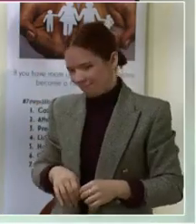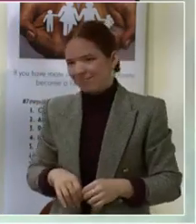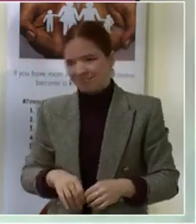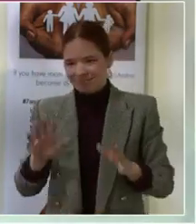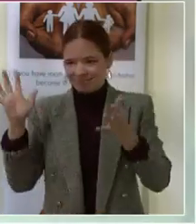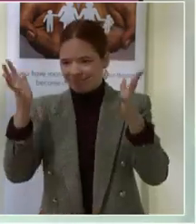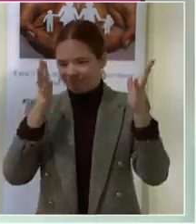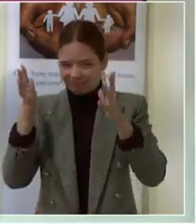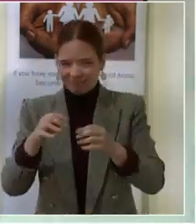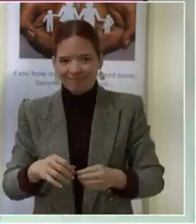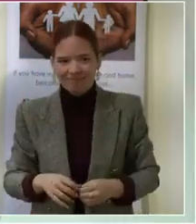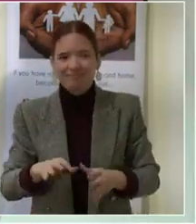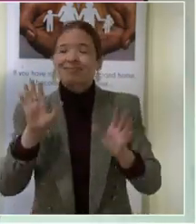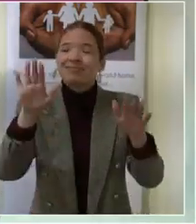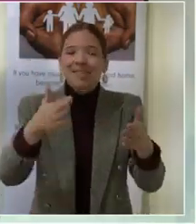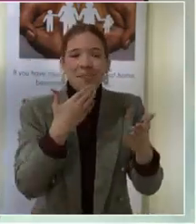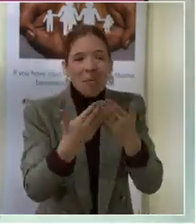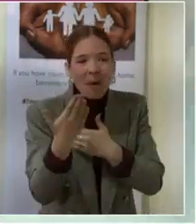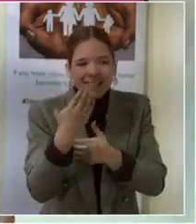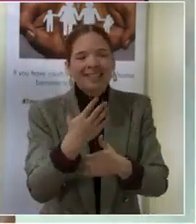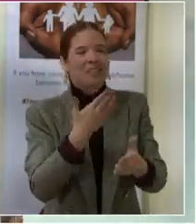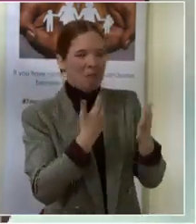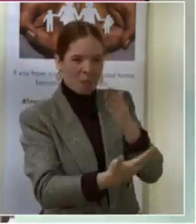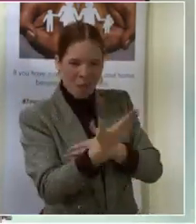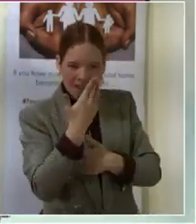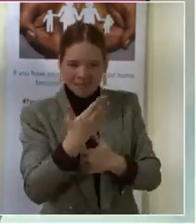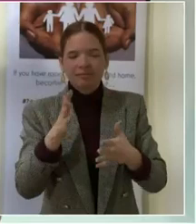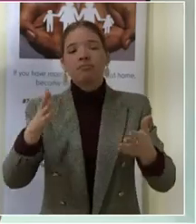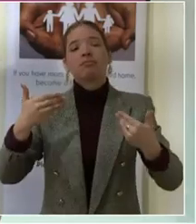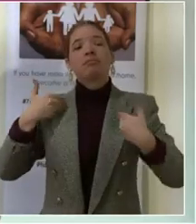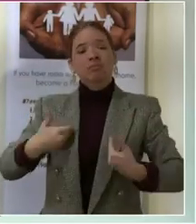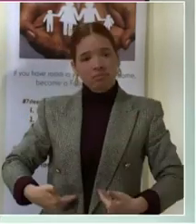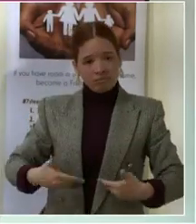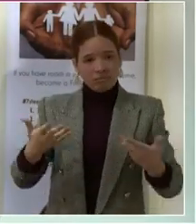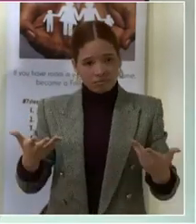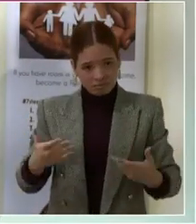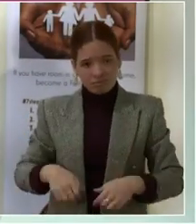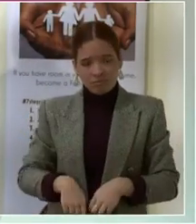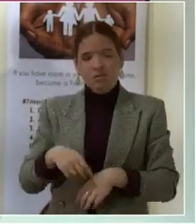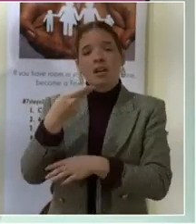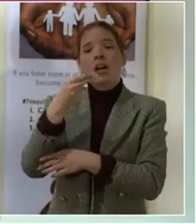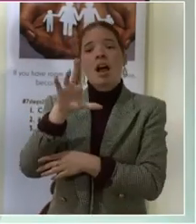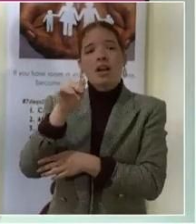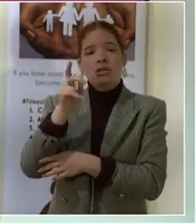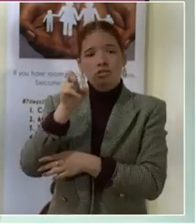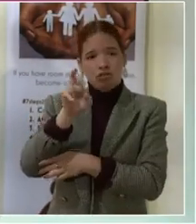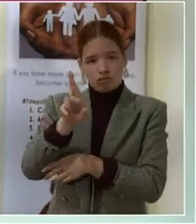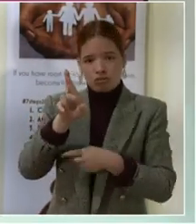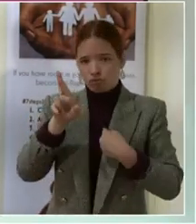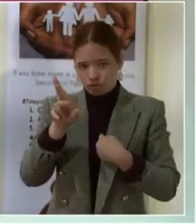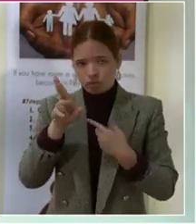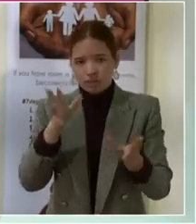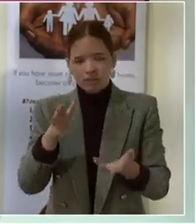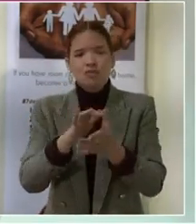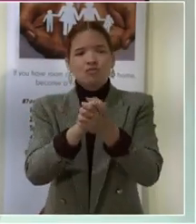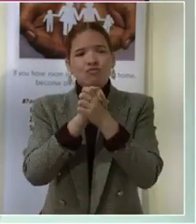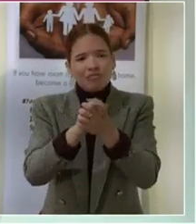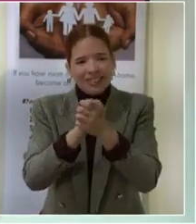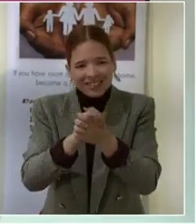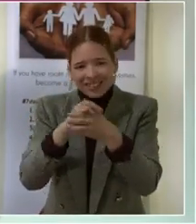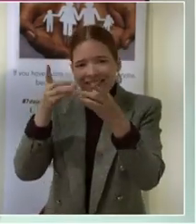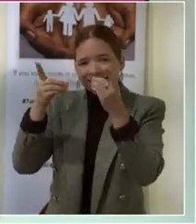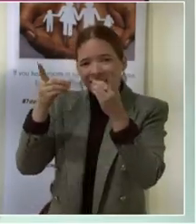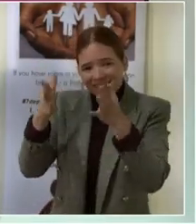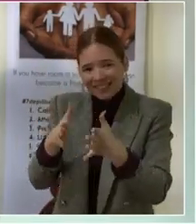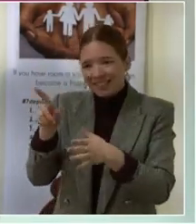All right, good morning. Again, my name is Delano Hunter, and first I want to congratulate Director Harllee Harper. I look forward to